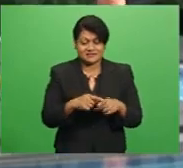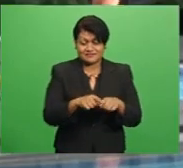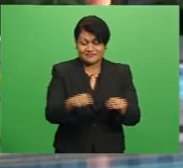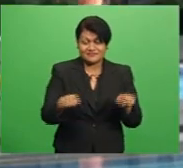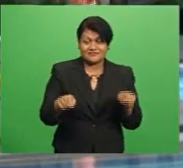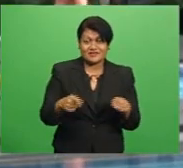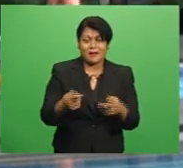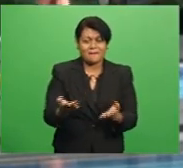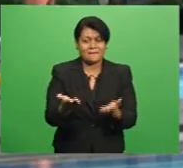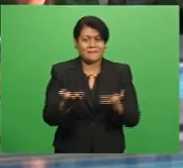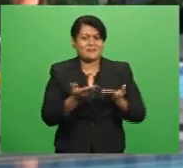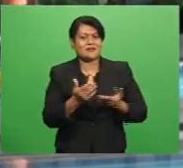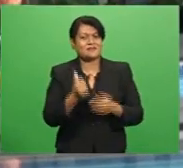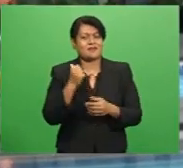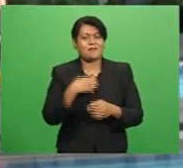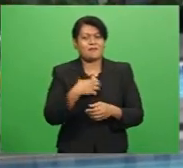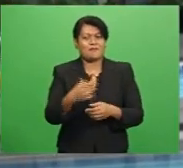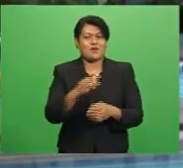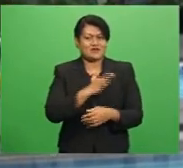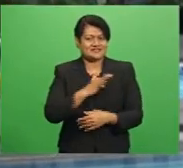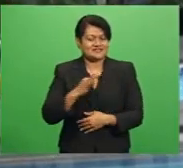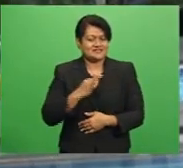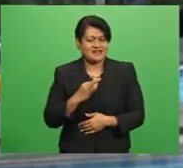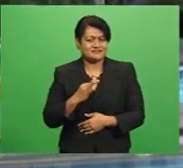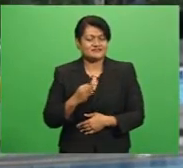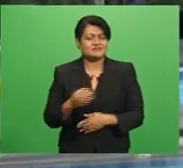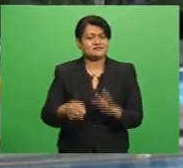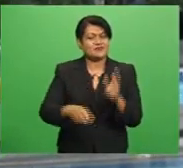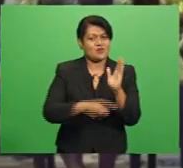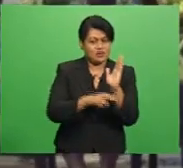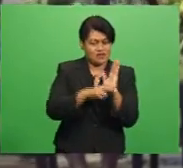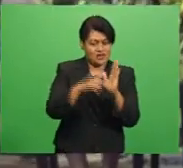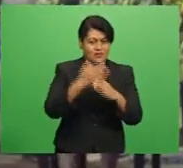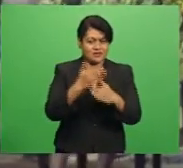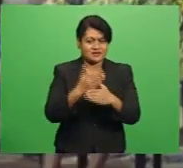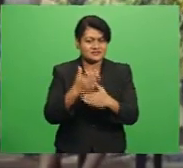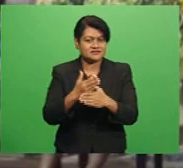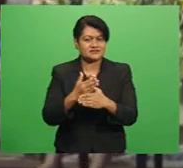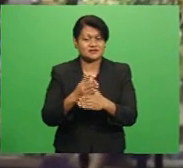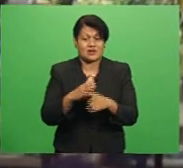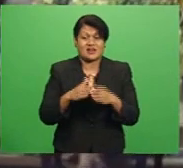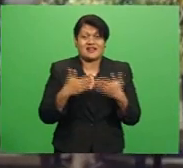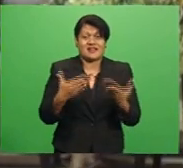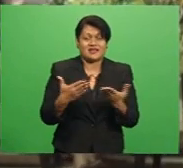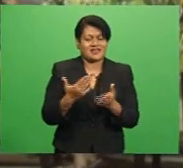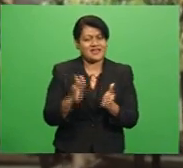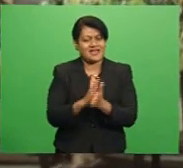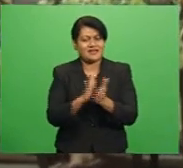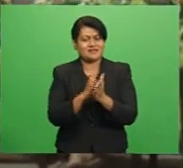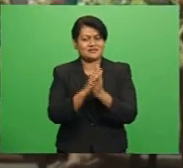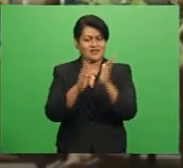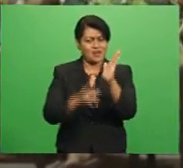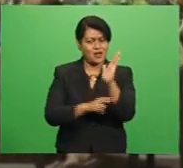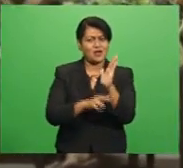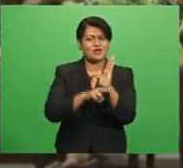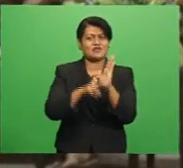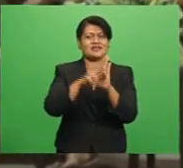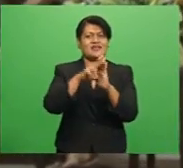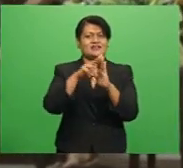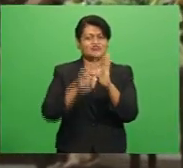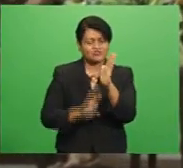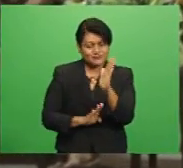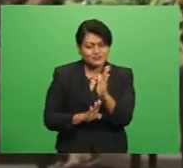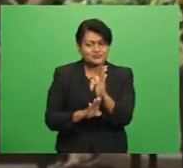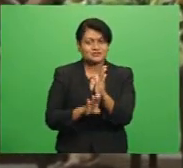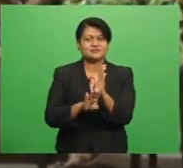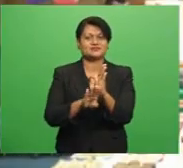staff. Permanent Secretary for Tourism Shaheen Ali says while they are pleased with the locals' response, they are also continuing talks for